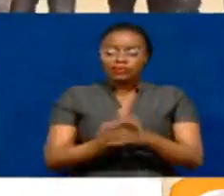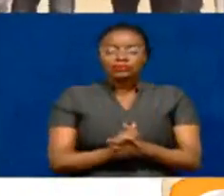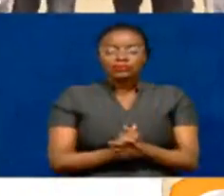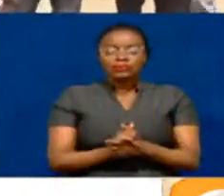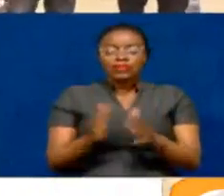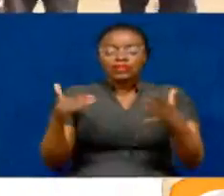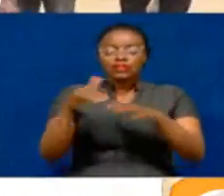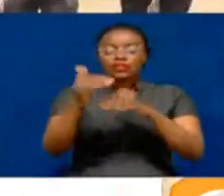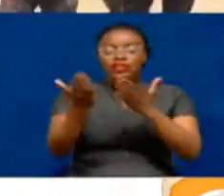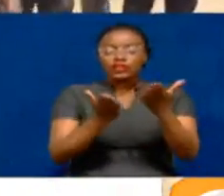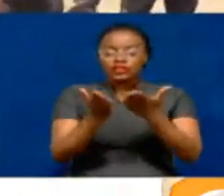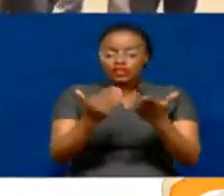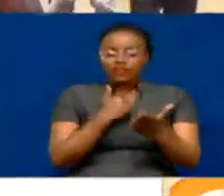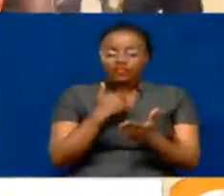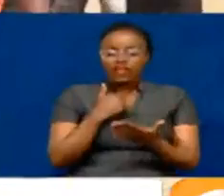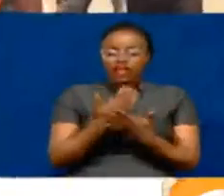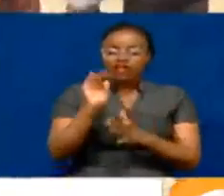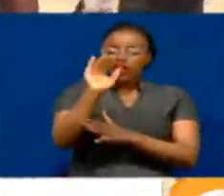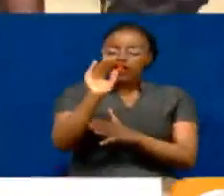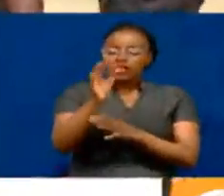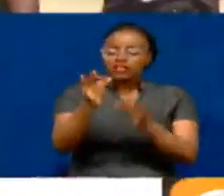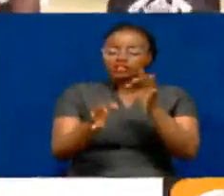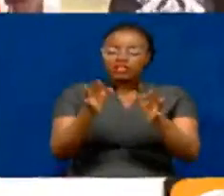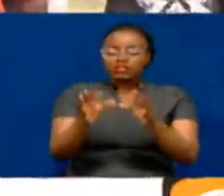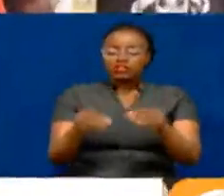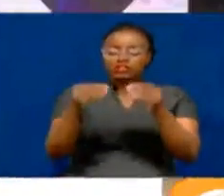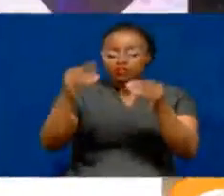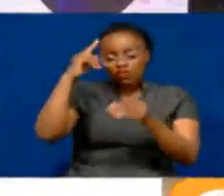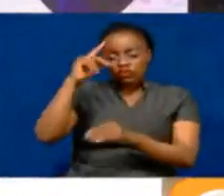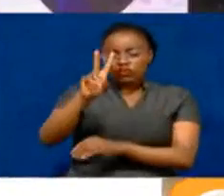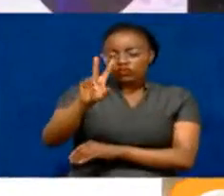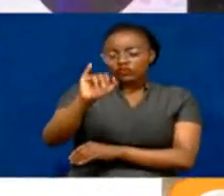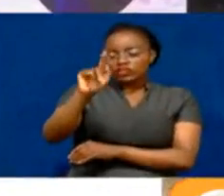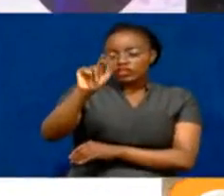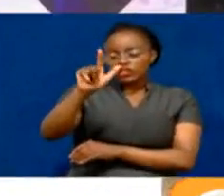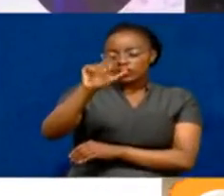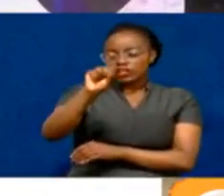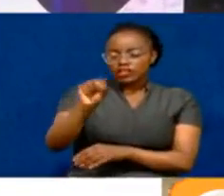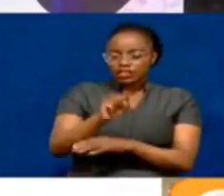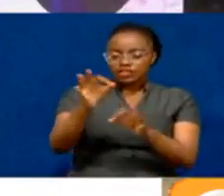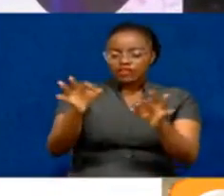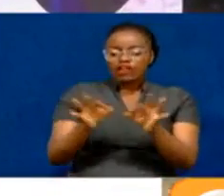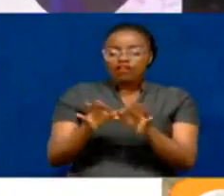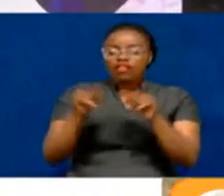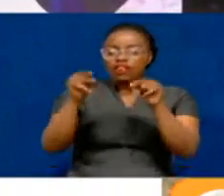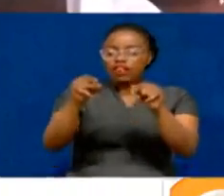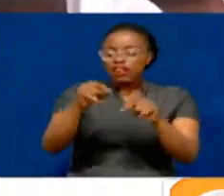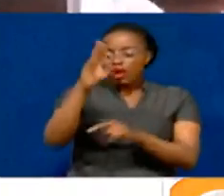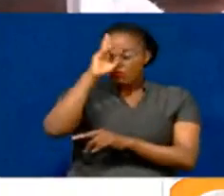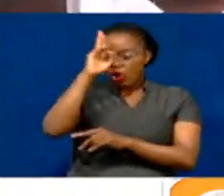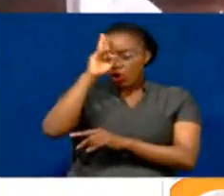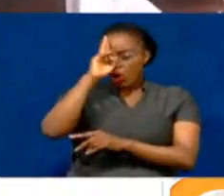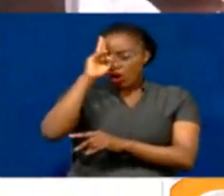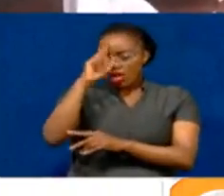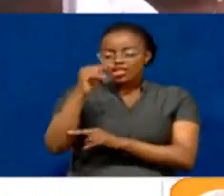The funeral service was dominated by calls for justice for Okinda's family, as mourners condemned police brutality. And